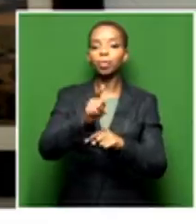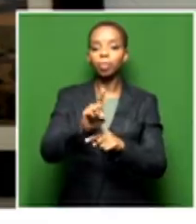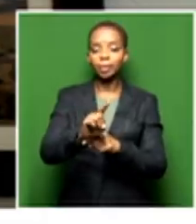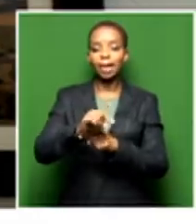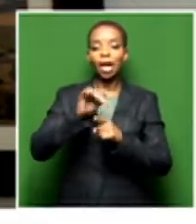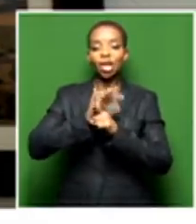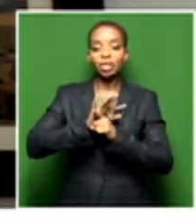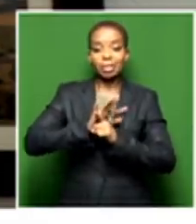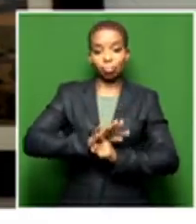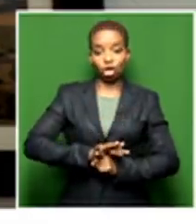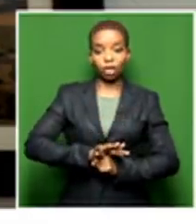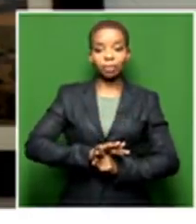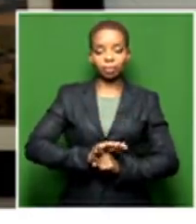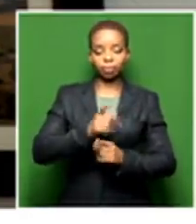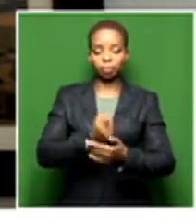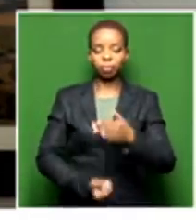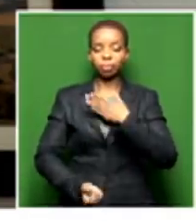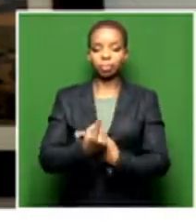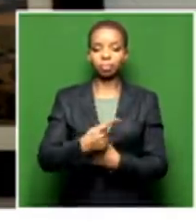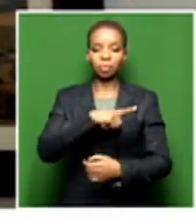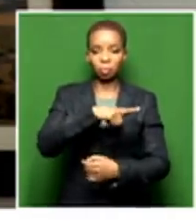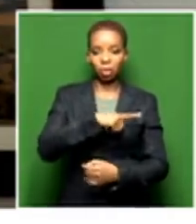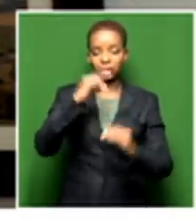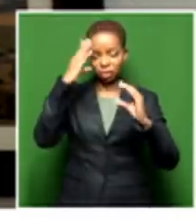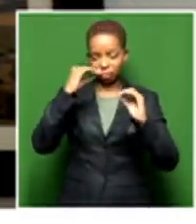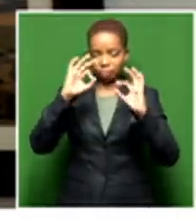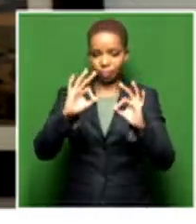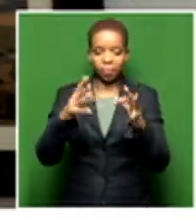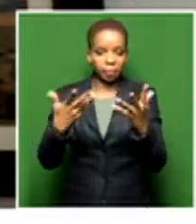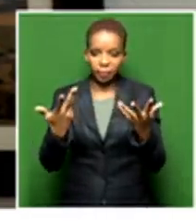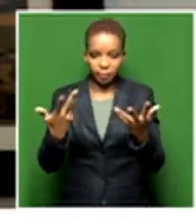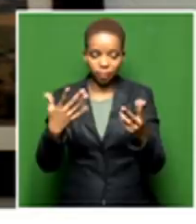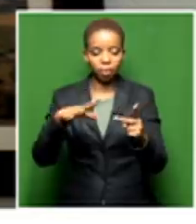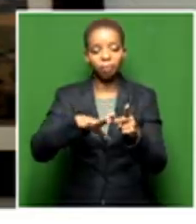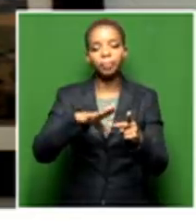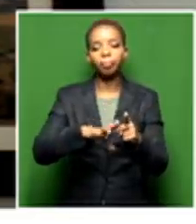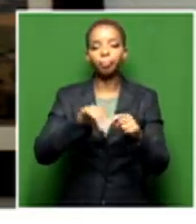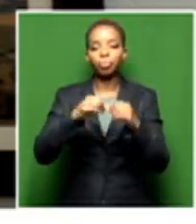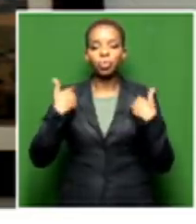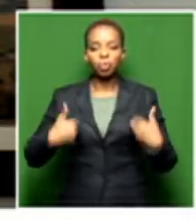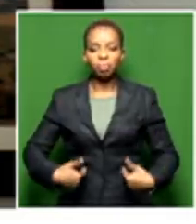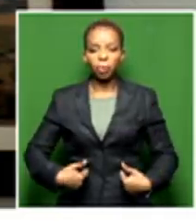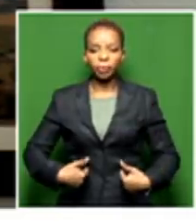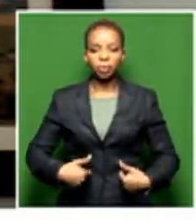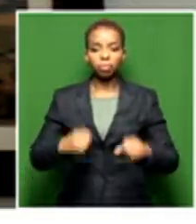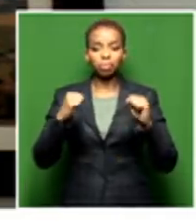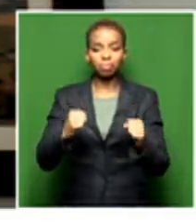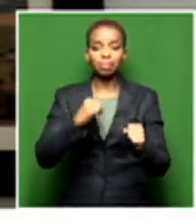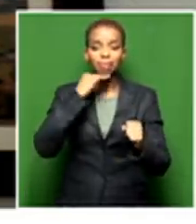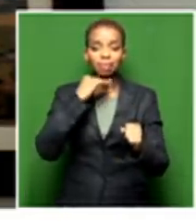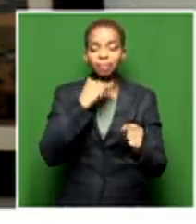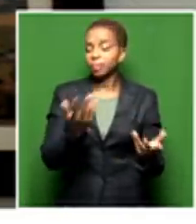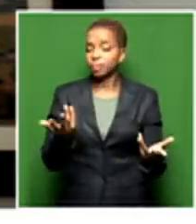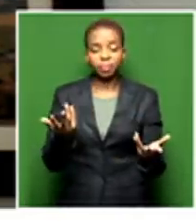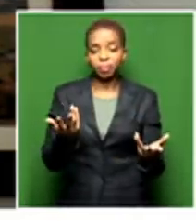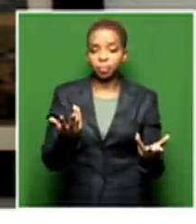of depression occurs from sleep deprivation. Also, your immune system takes quite a hammering when you don't sleep well. So